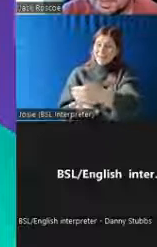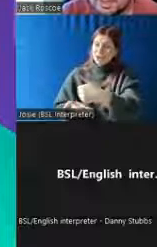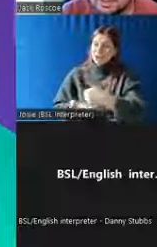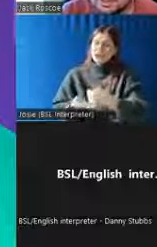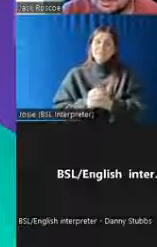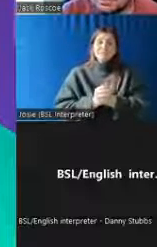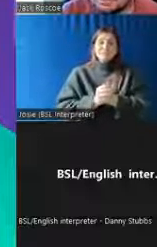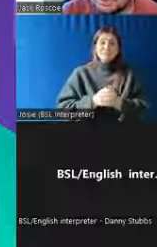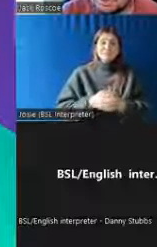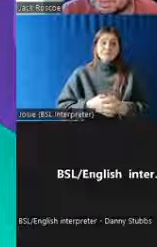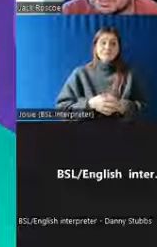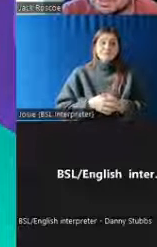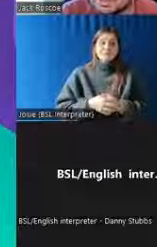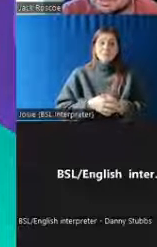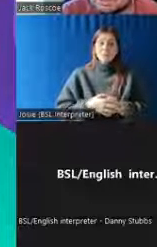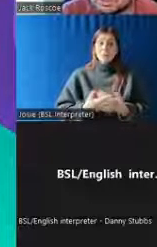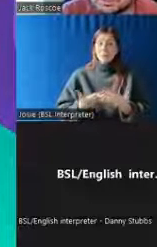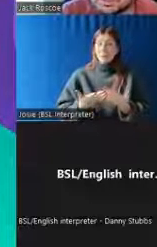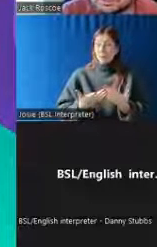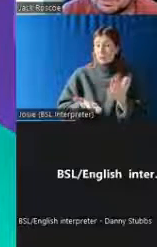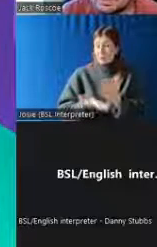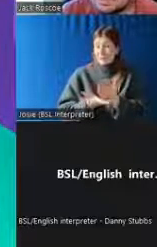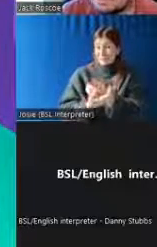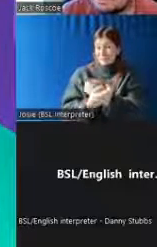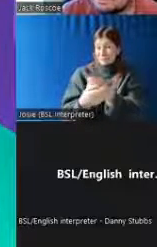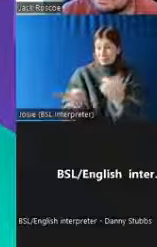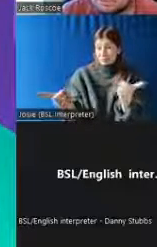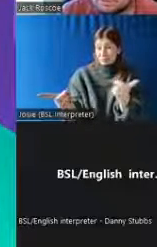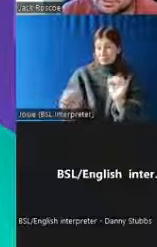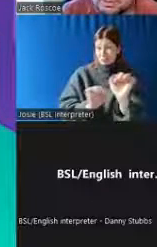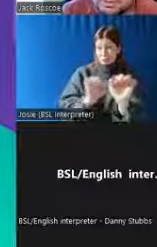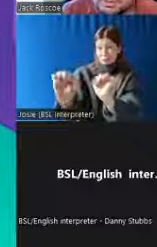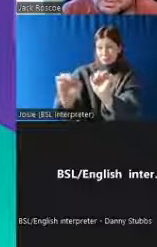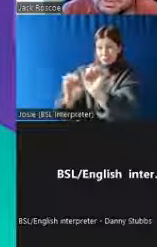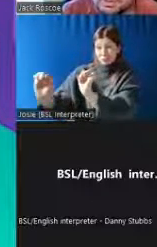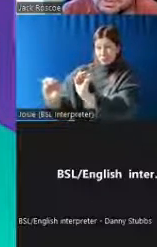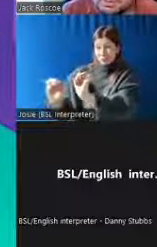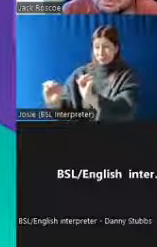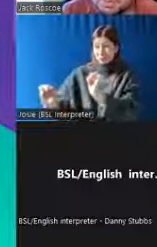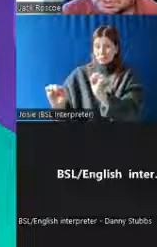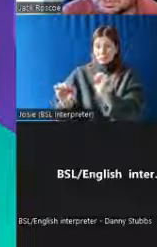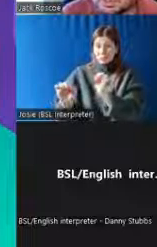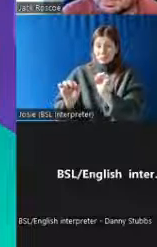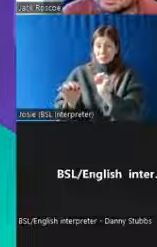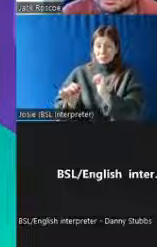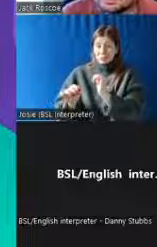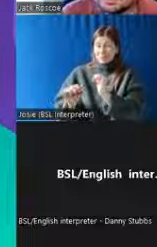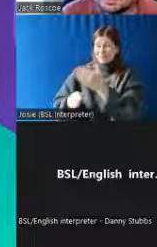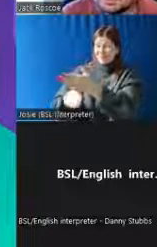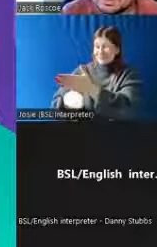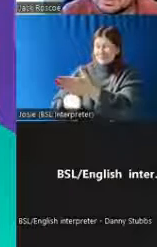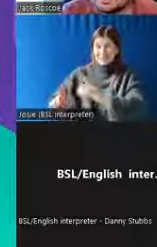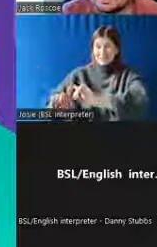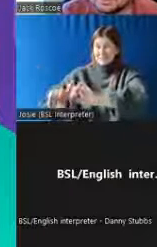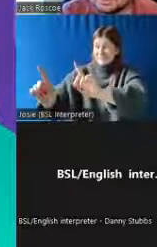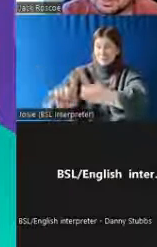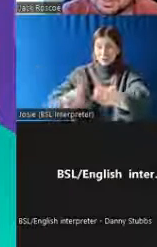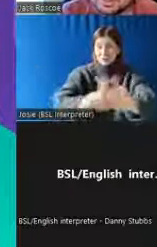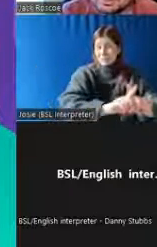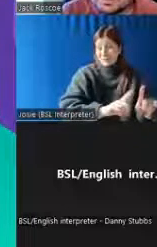work. Your practice and your productions are all going to be different from one another. And most Arts Council